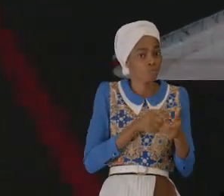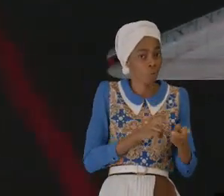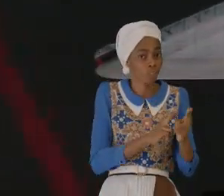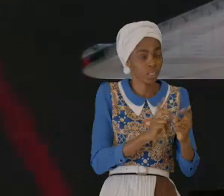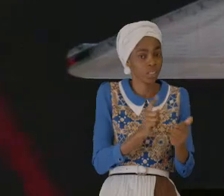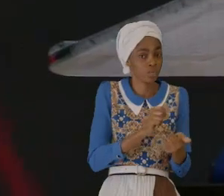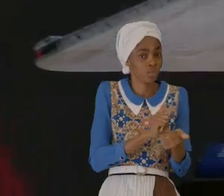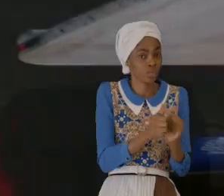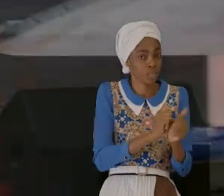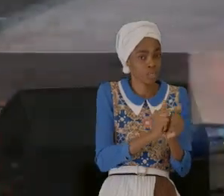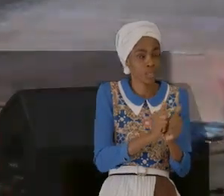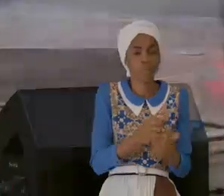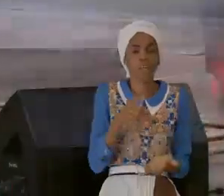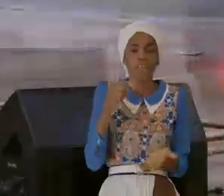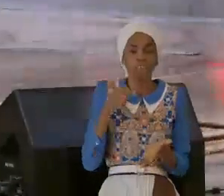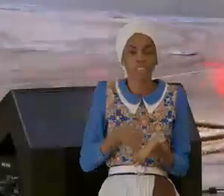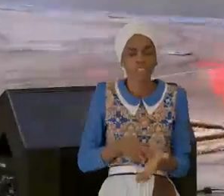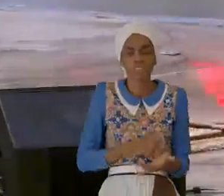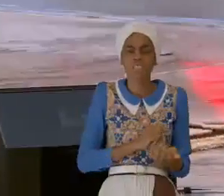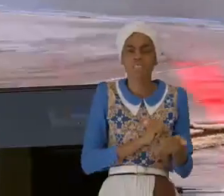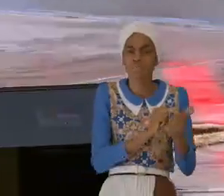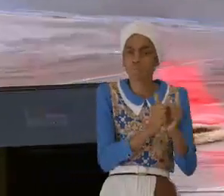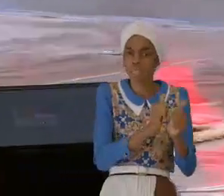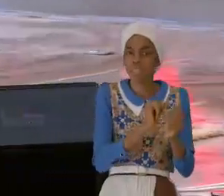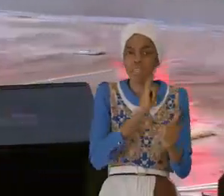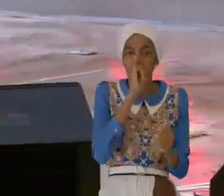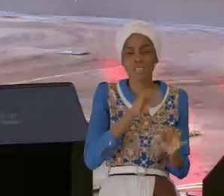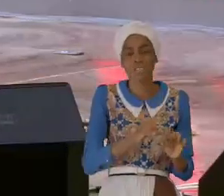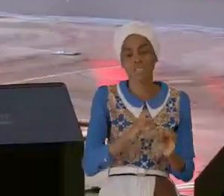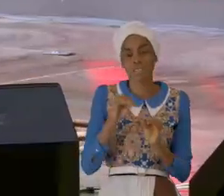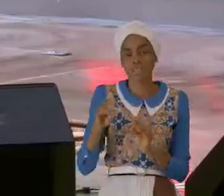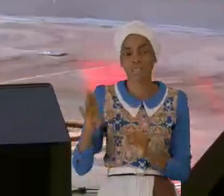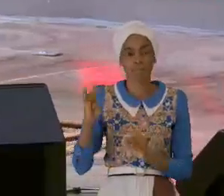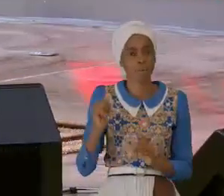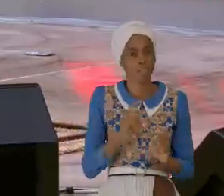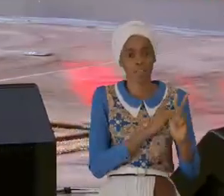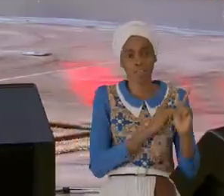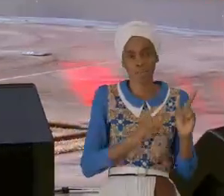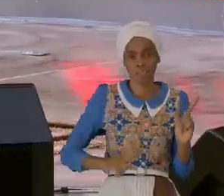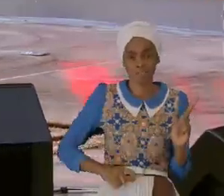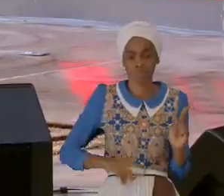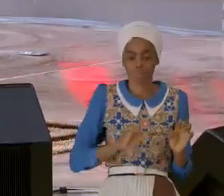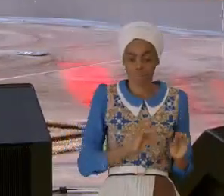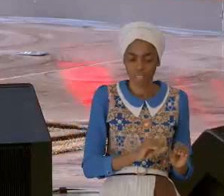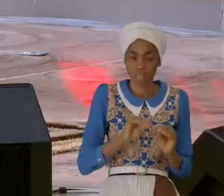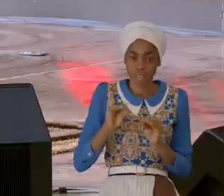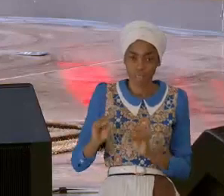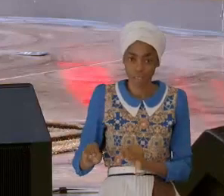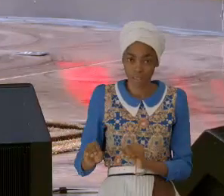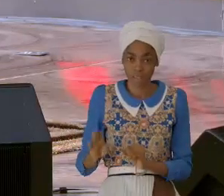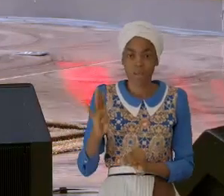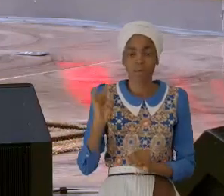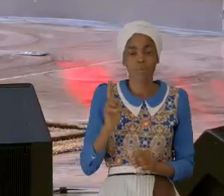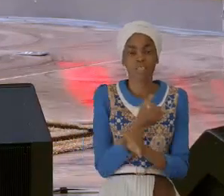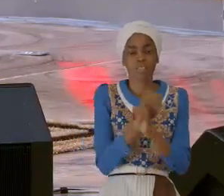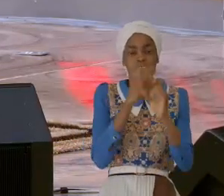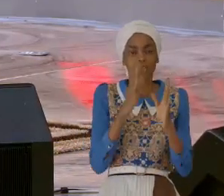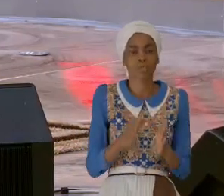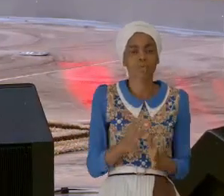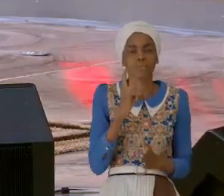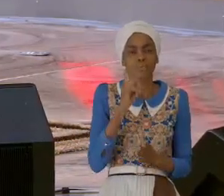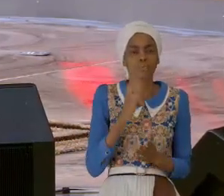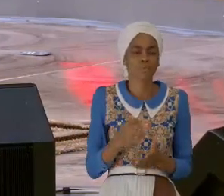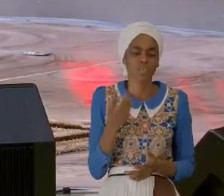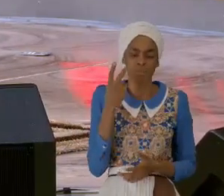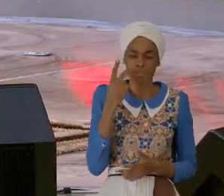this race set by the Lord, set by the Savior, you find those